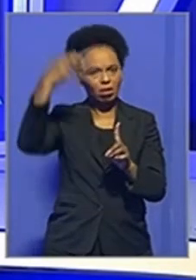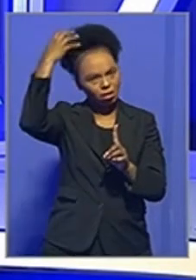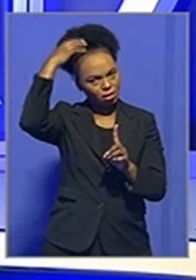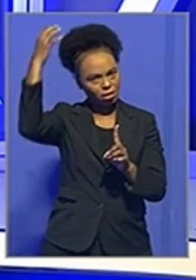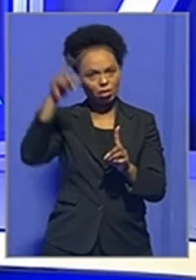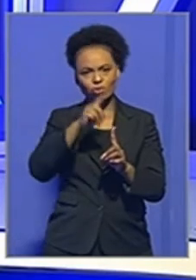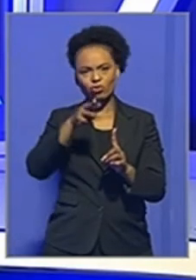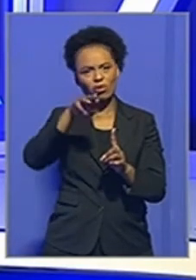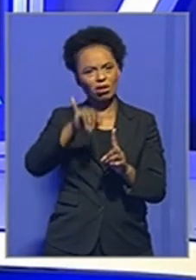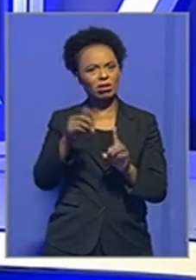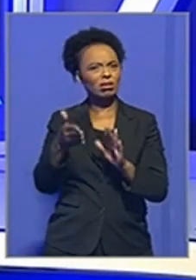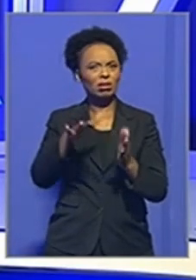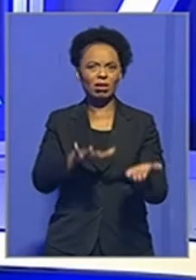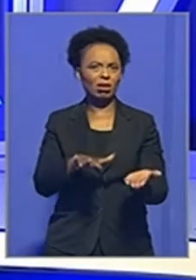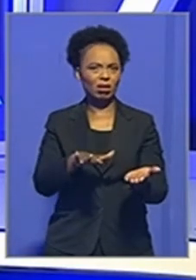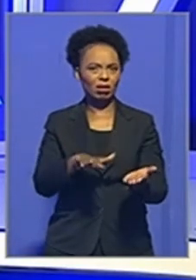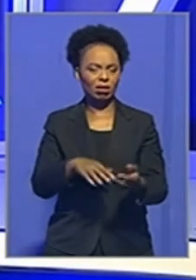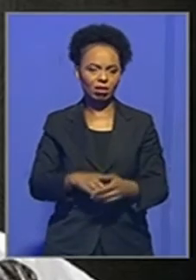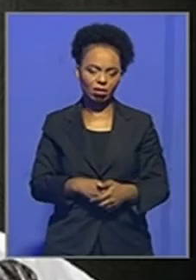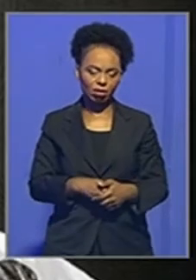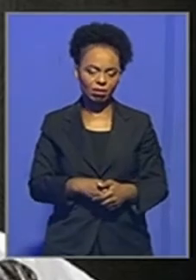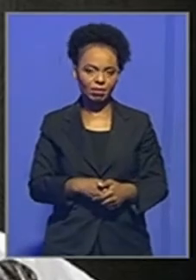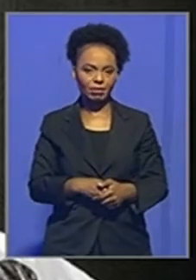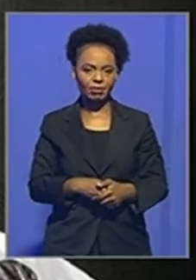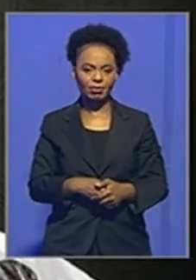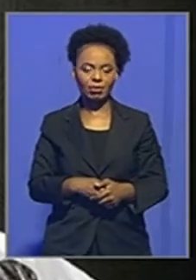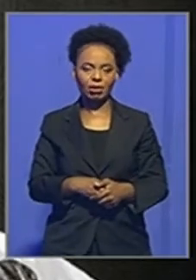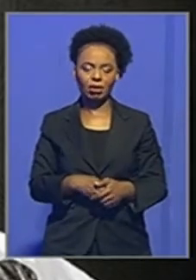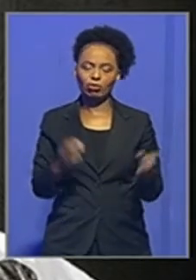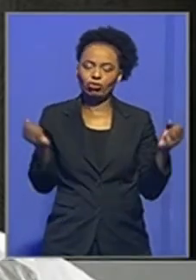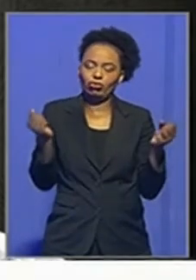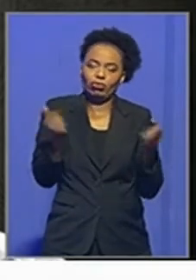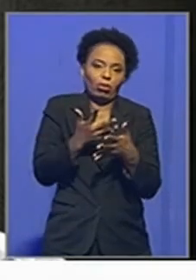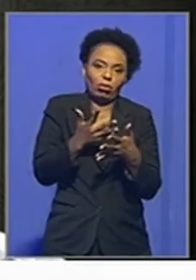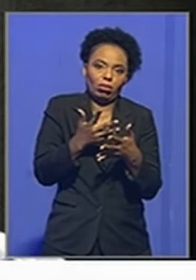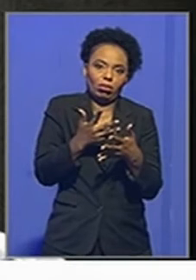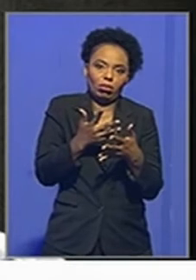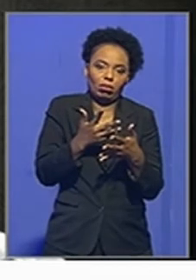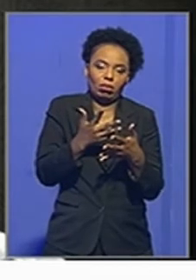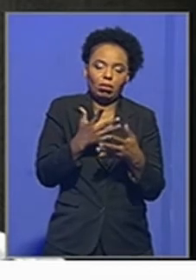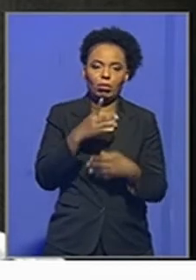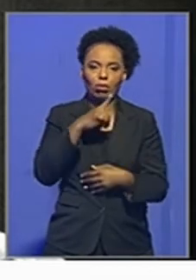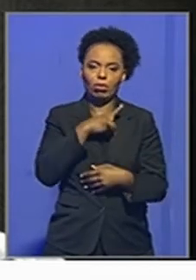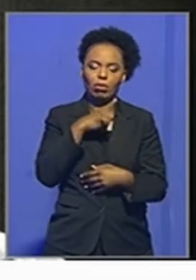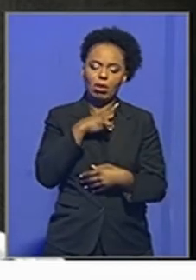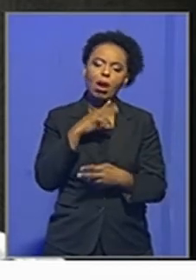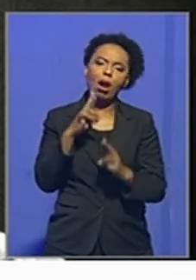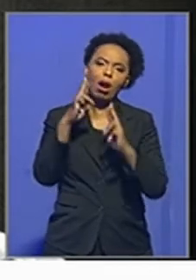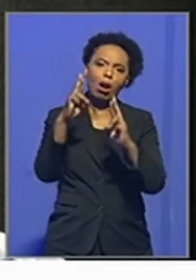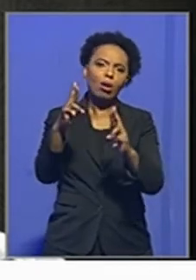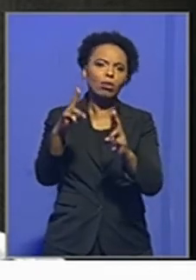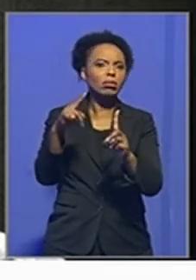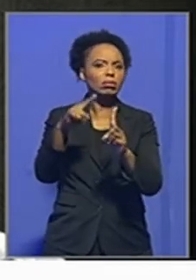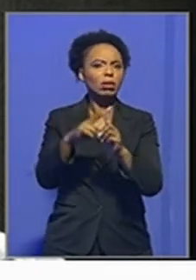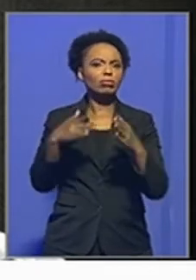Goodwill Zwelithini. We were shocked because there was hope that he was